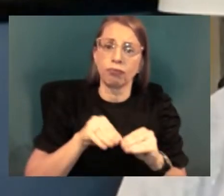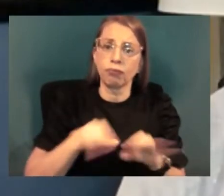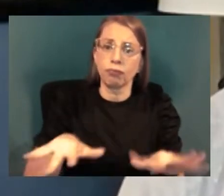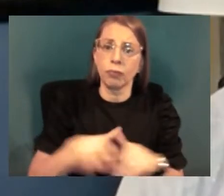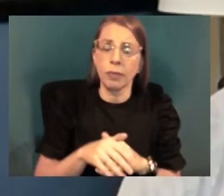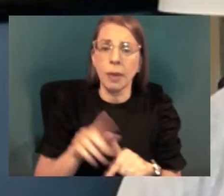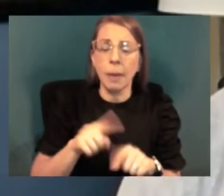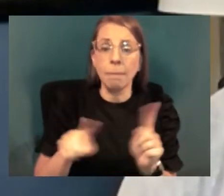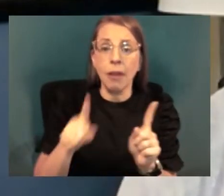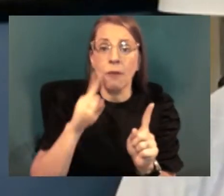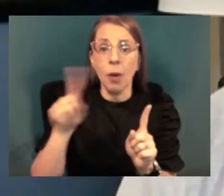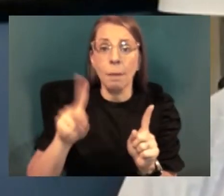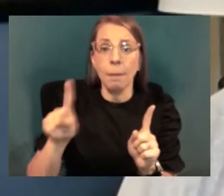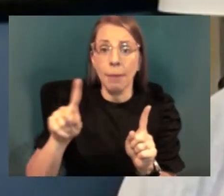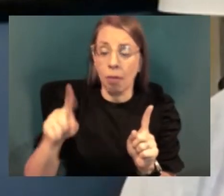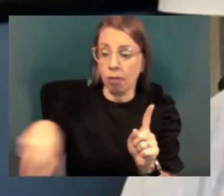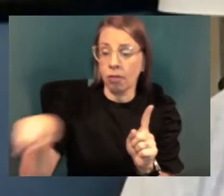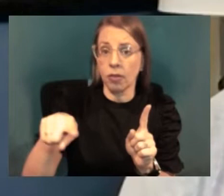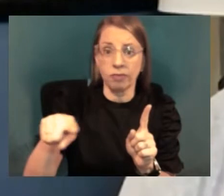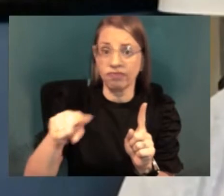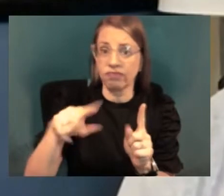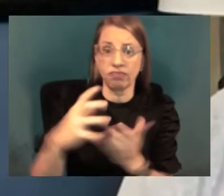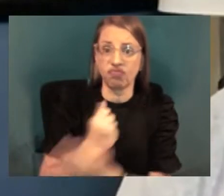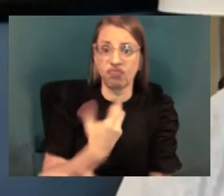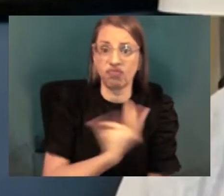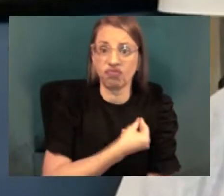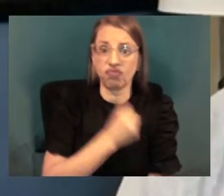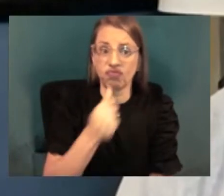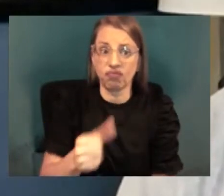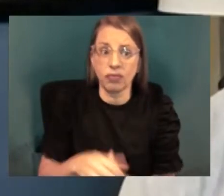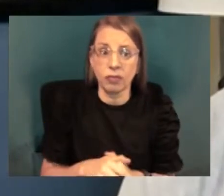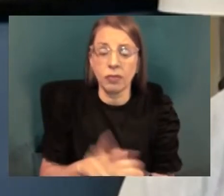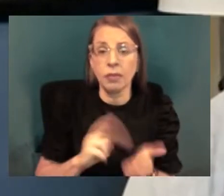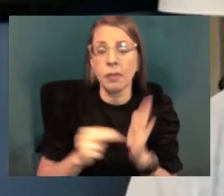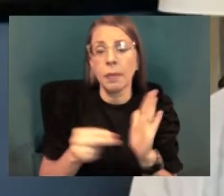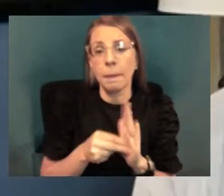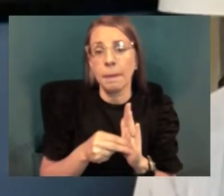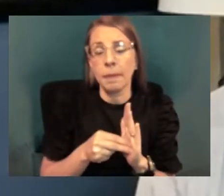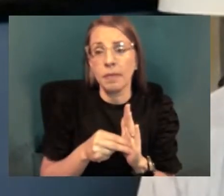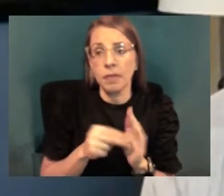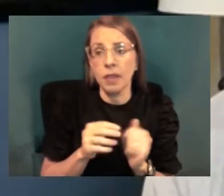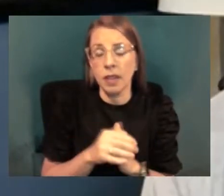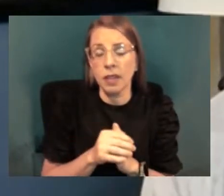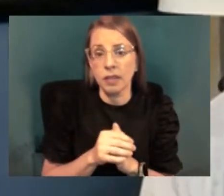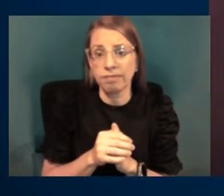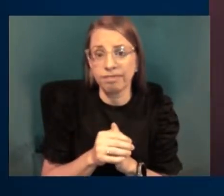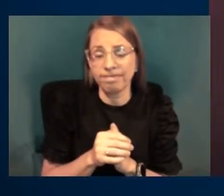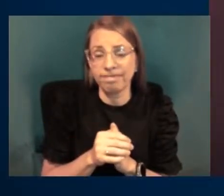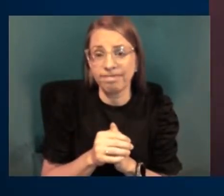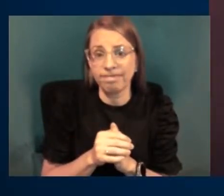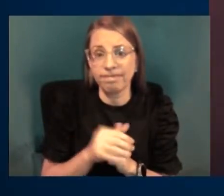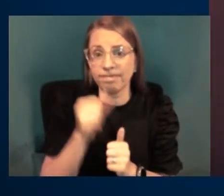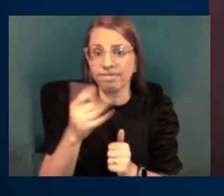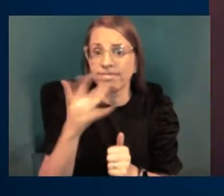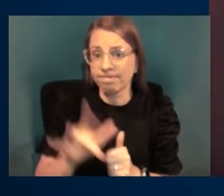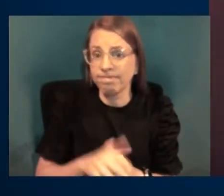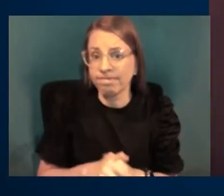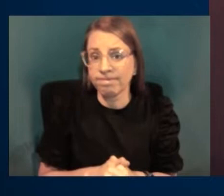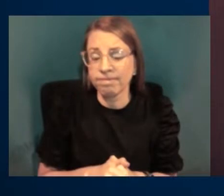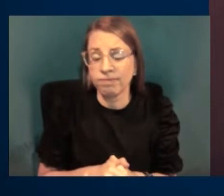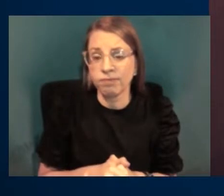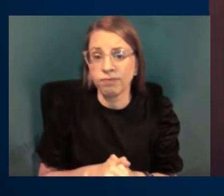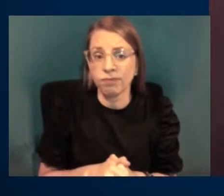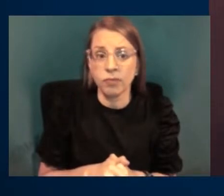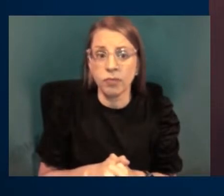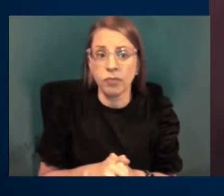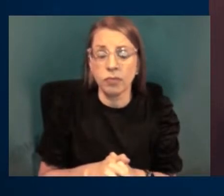unvaccinated populations around you in those other countries, in those other geographic regions as well. Yeah, I think that's the key, right?